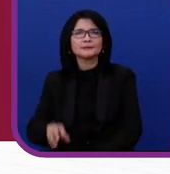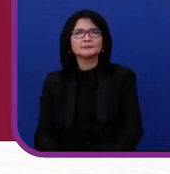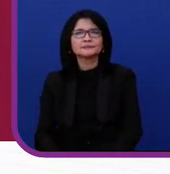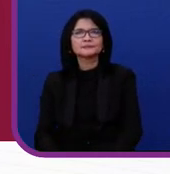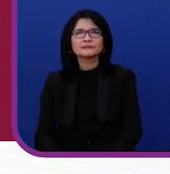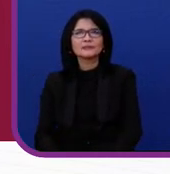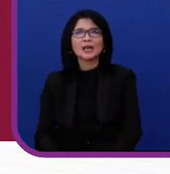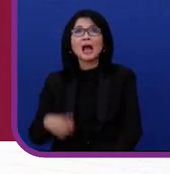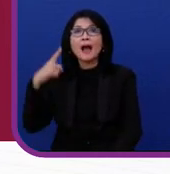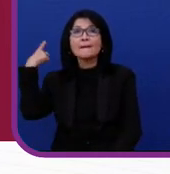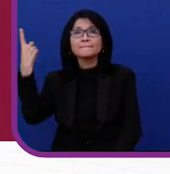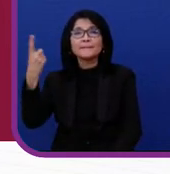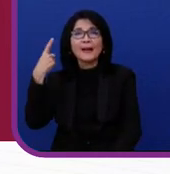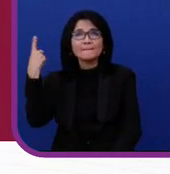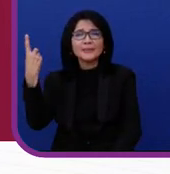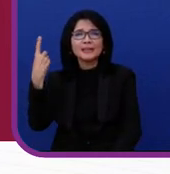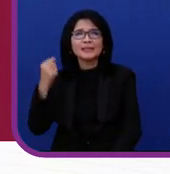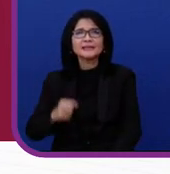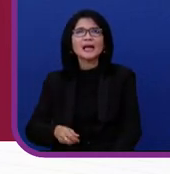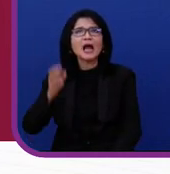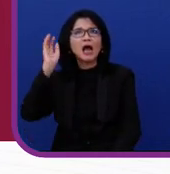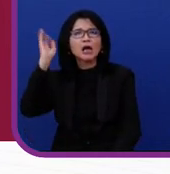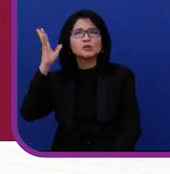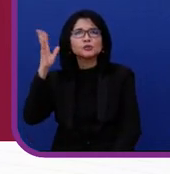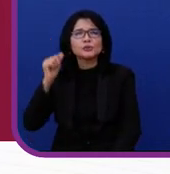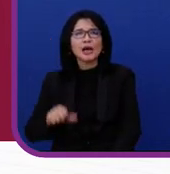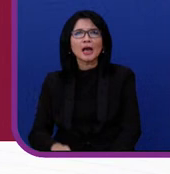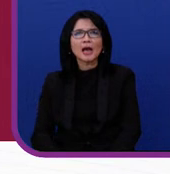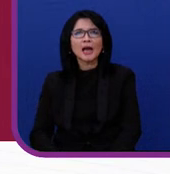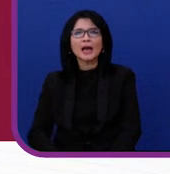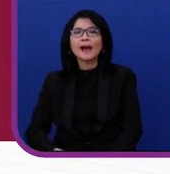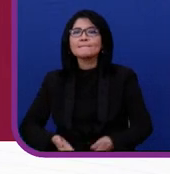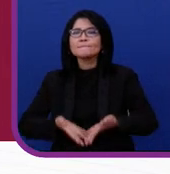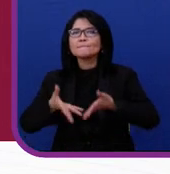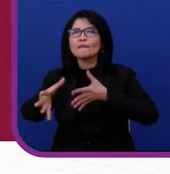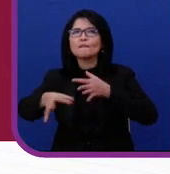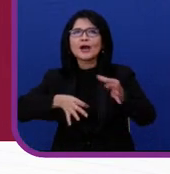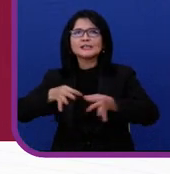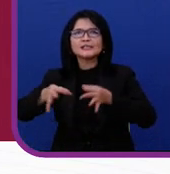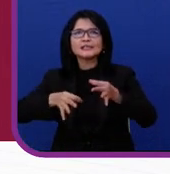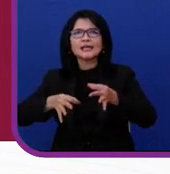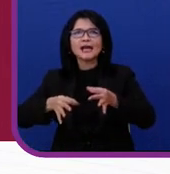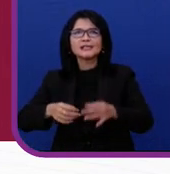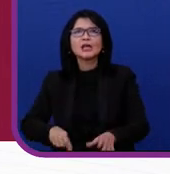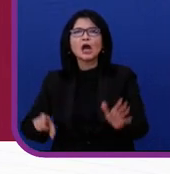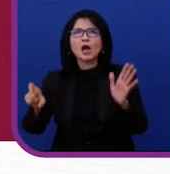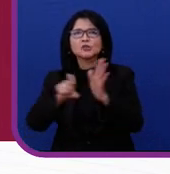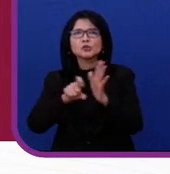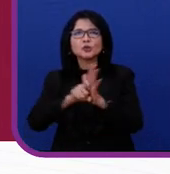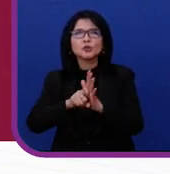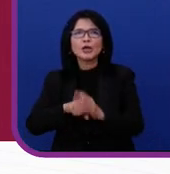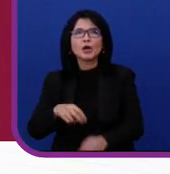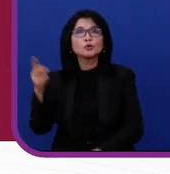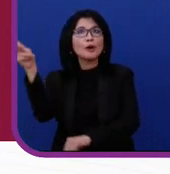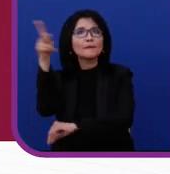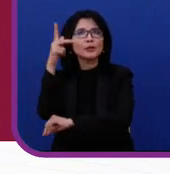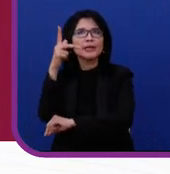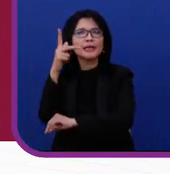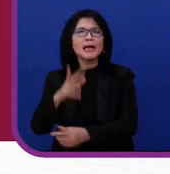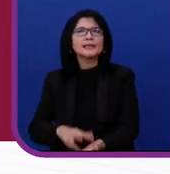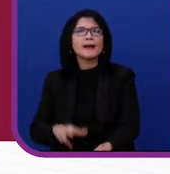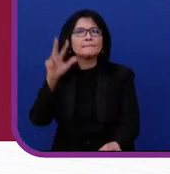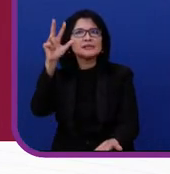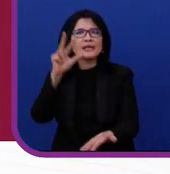provided by providing some facilities like for Creation ennosuke anti and we are using our